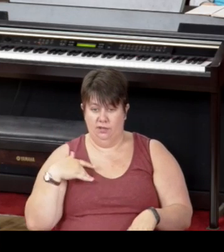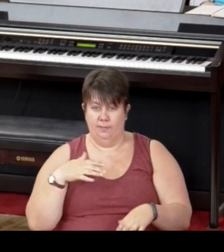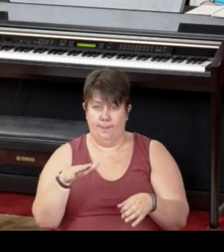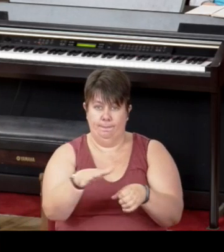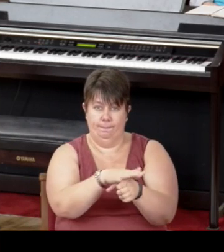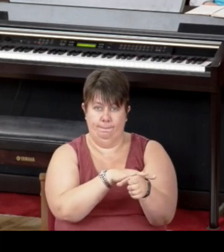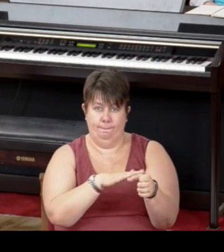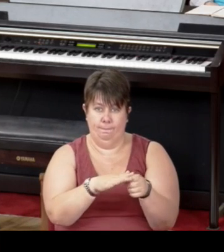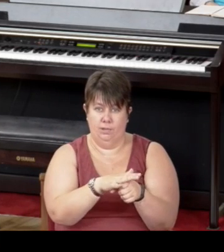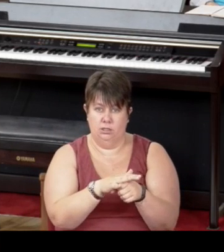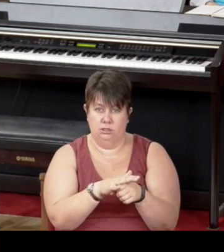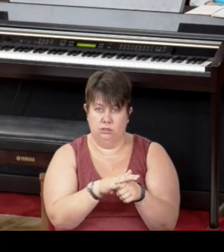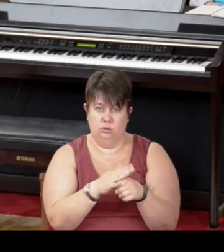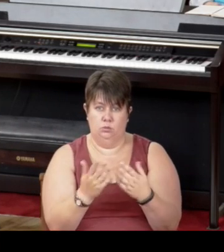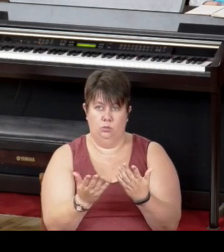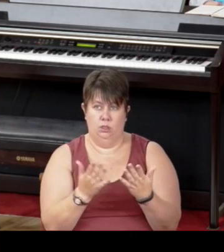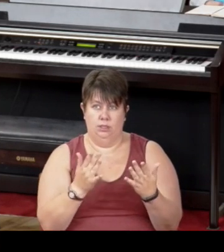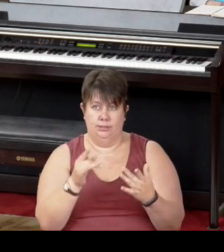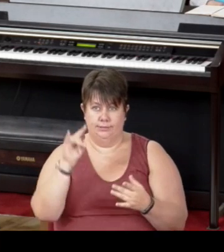has made his throne.